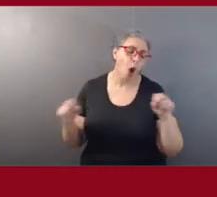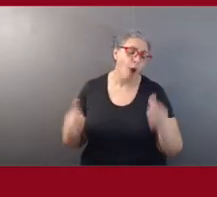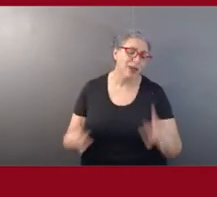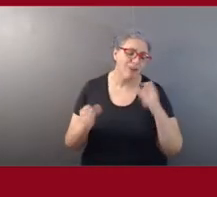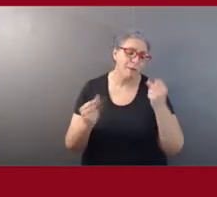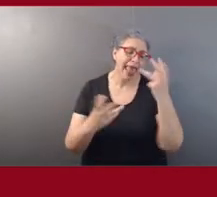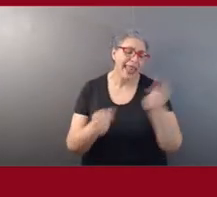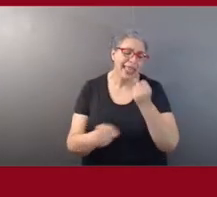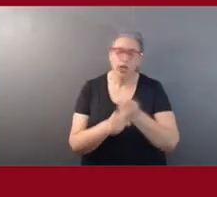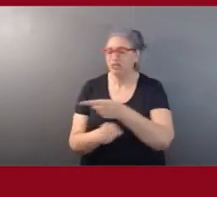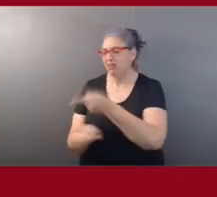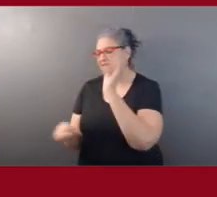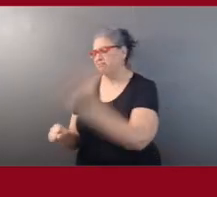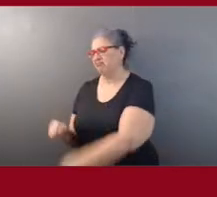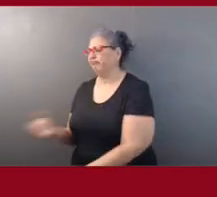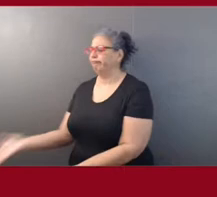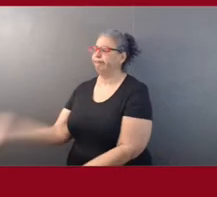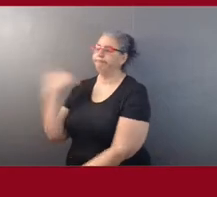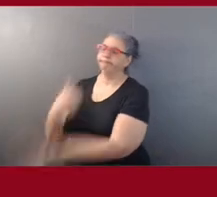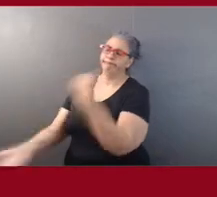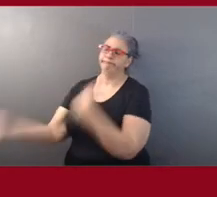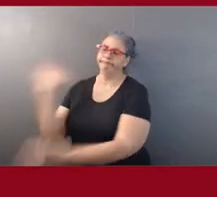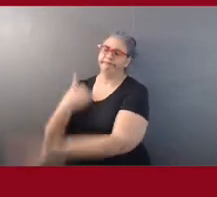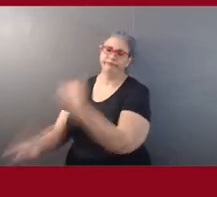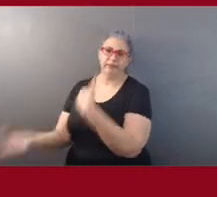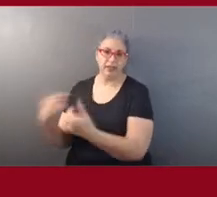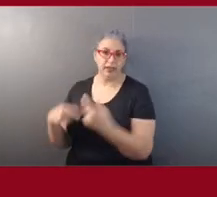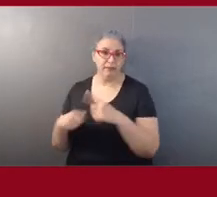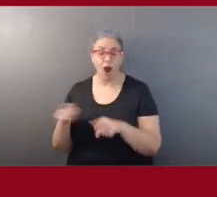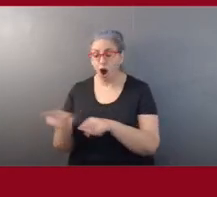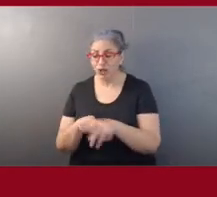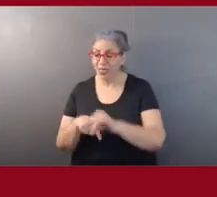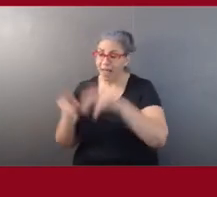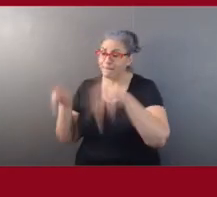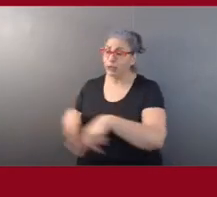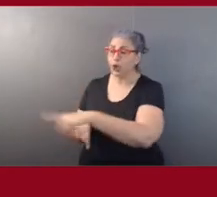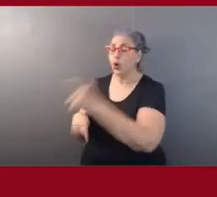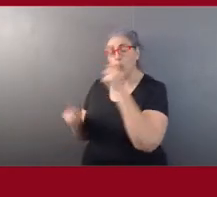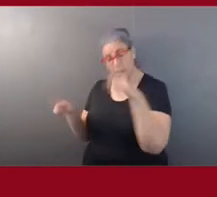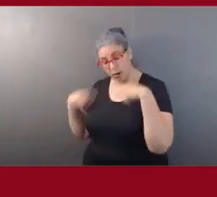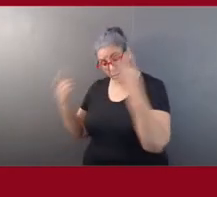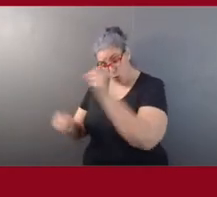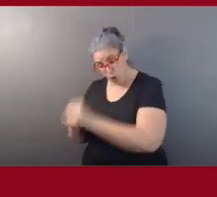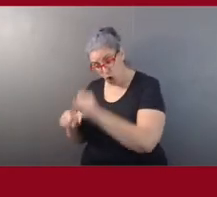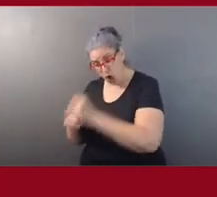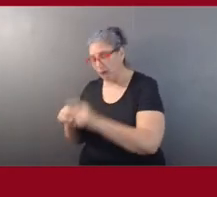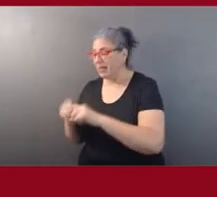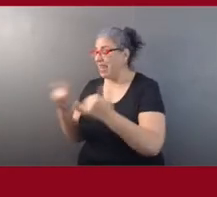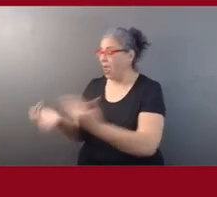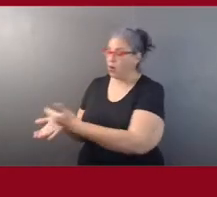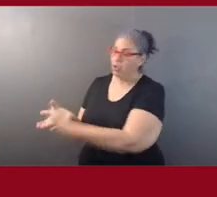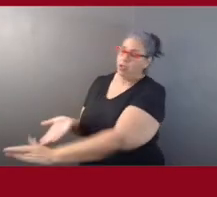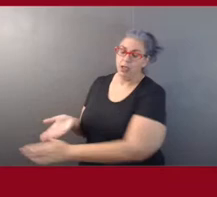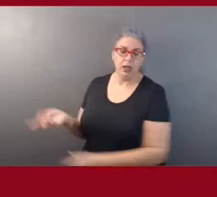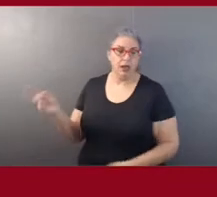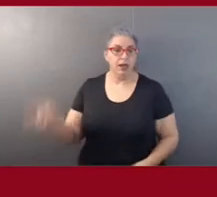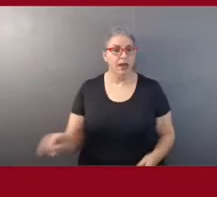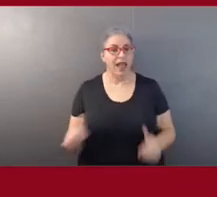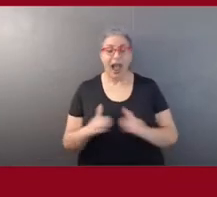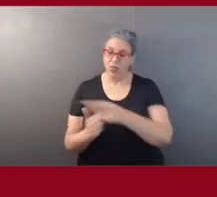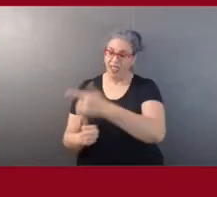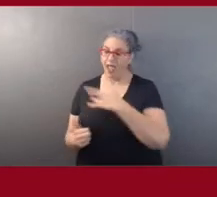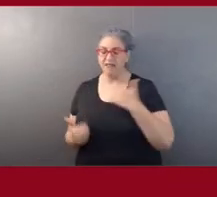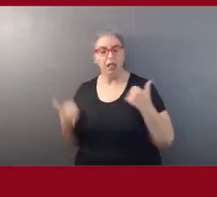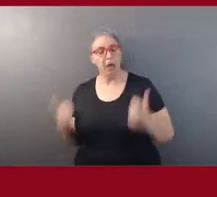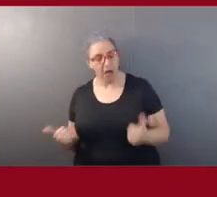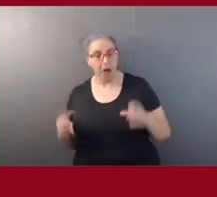someone whose door has always been open for, and also to not make it punitive for the person who's done the work for the last 20 years, like how do you create a holistic